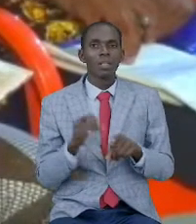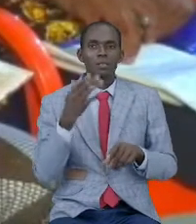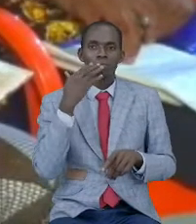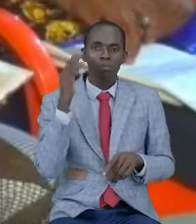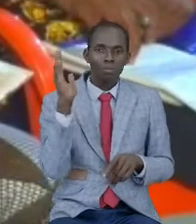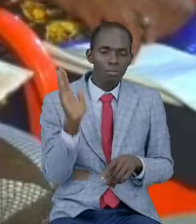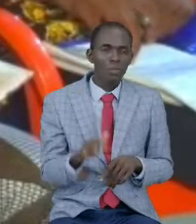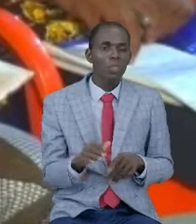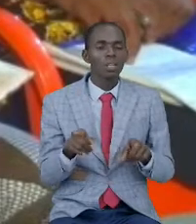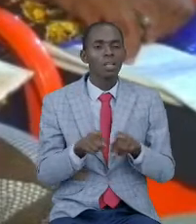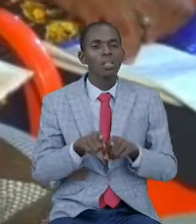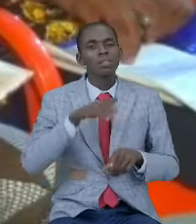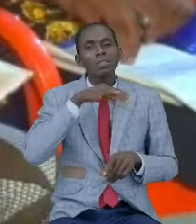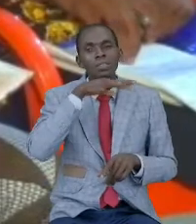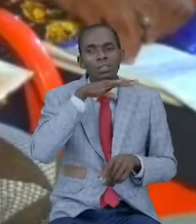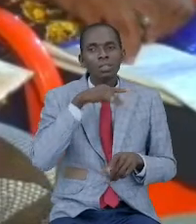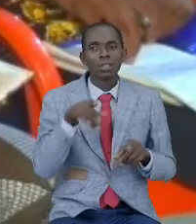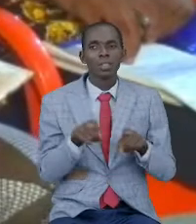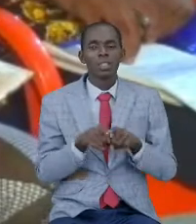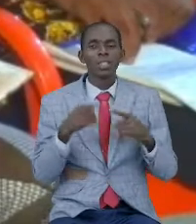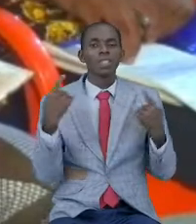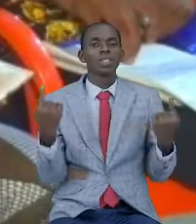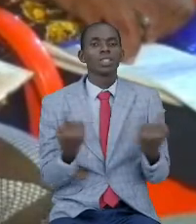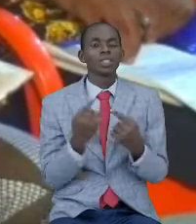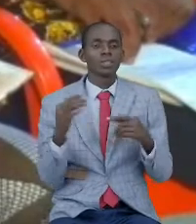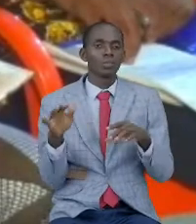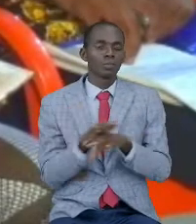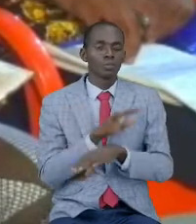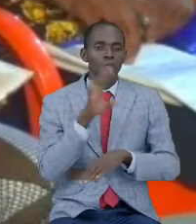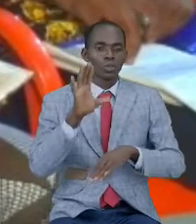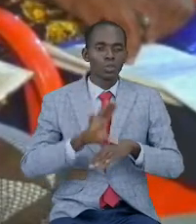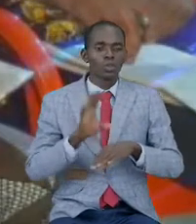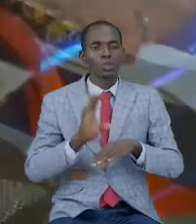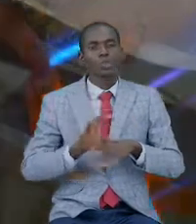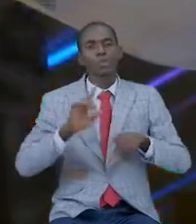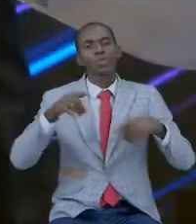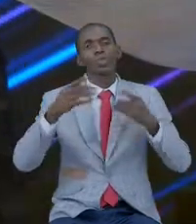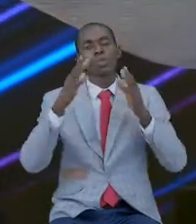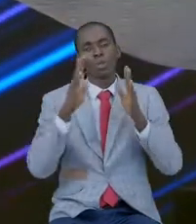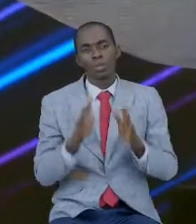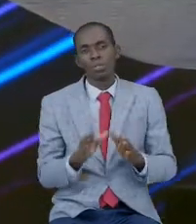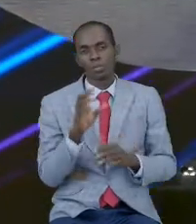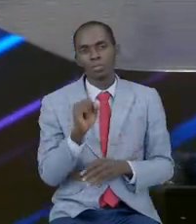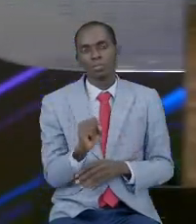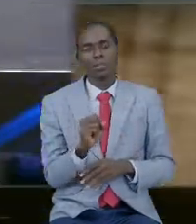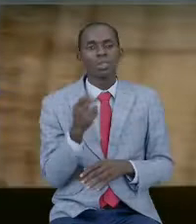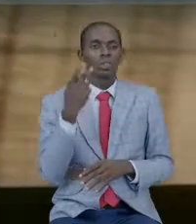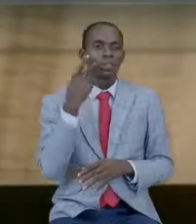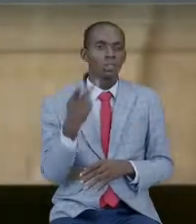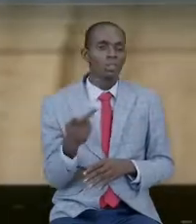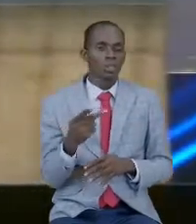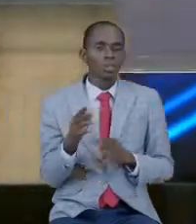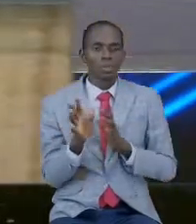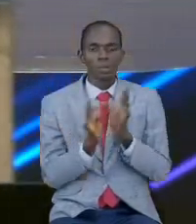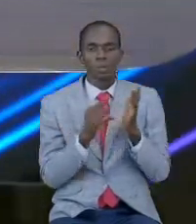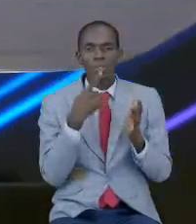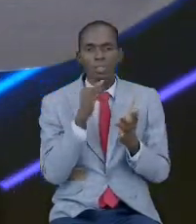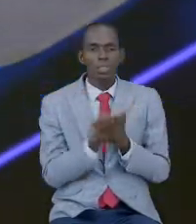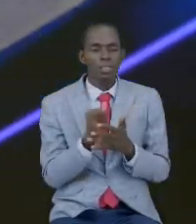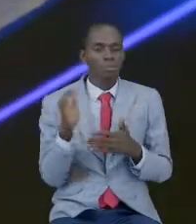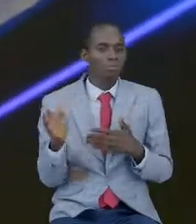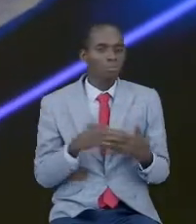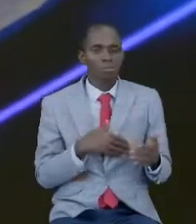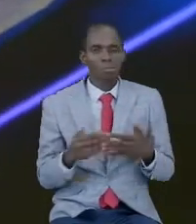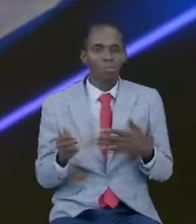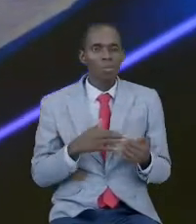filthy, sinful church goers. It tells us, nevertheless,